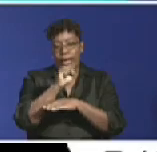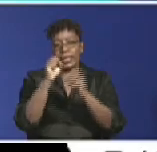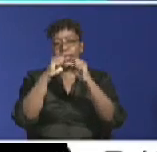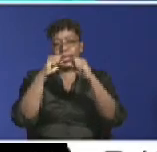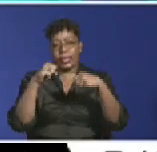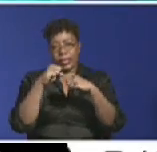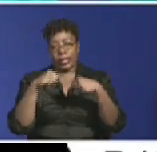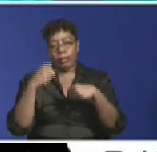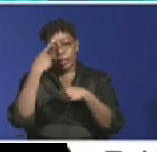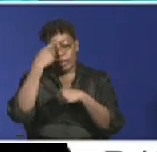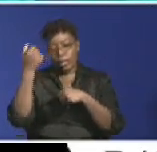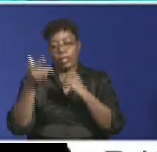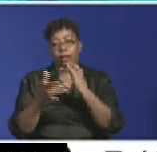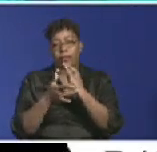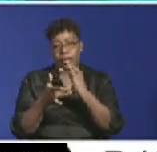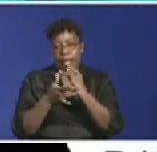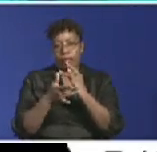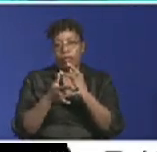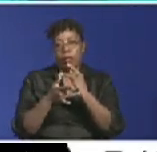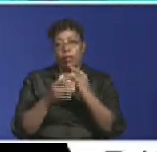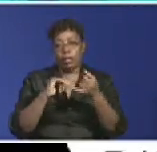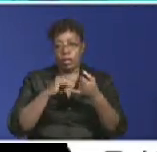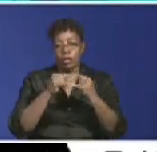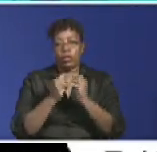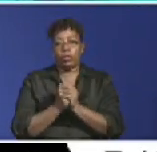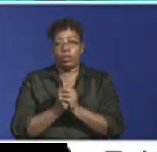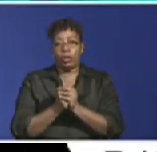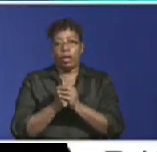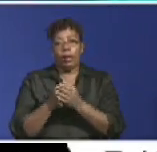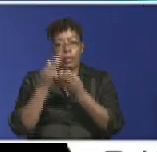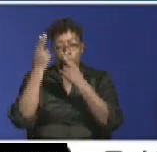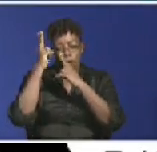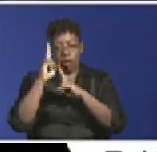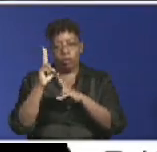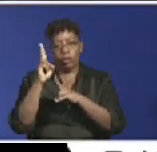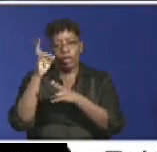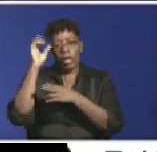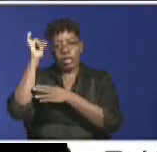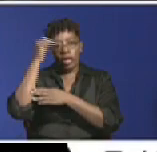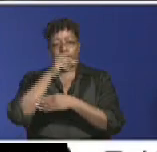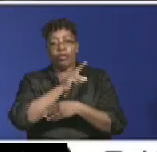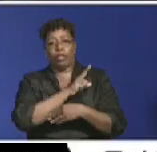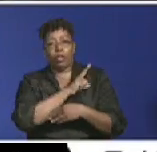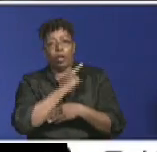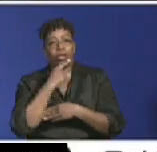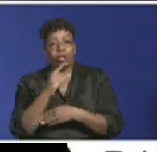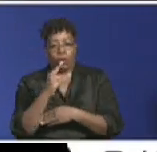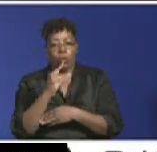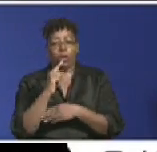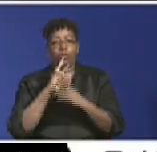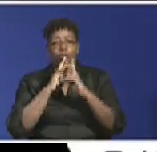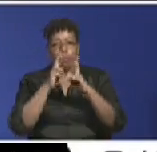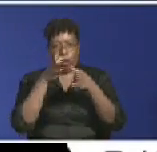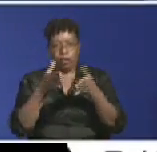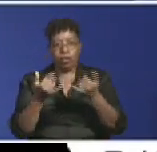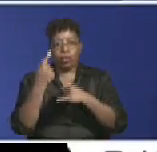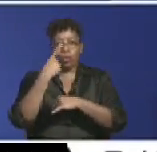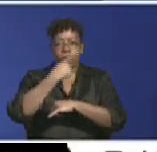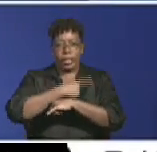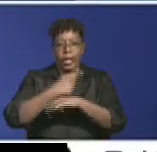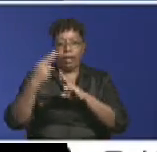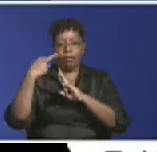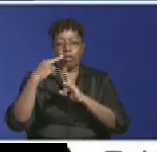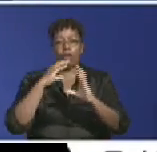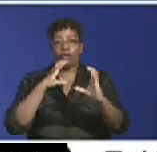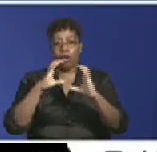technical difficulties. Education Minister the Honorable Jeffrey Lloyd told reporters today during a virtual press conference, however,